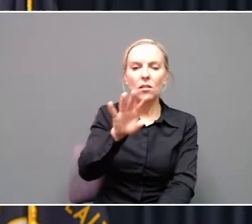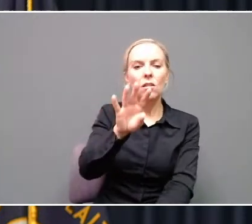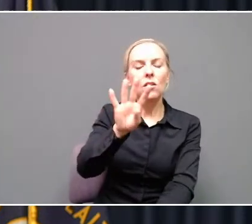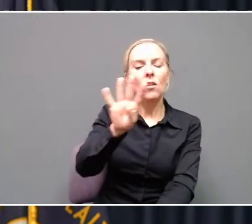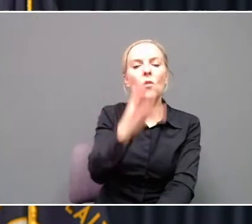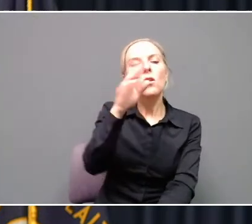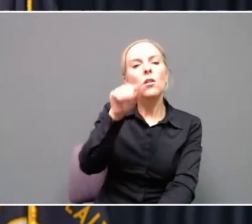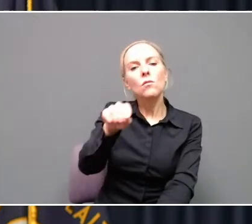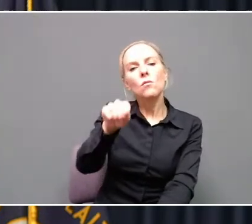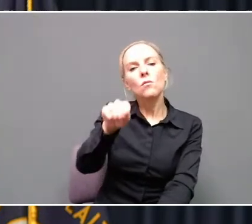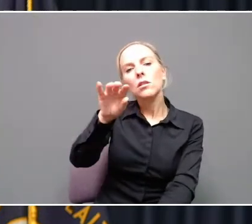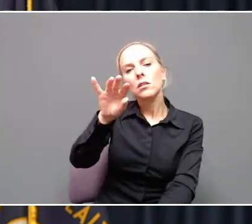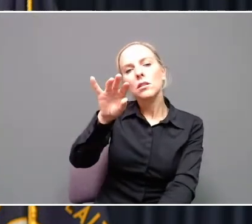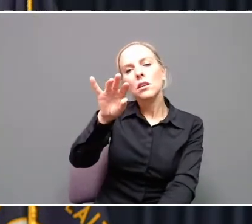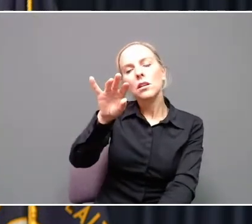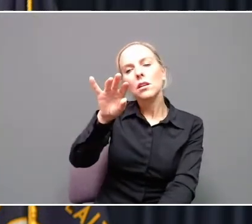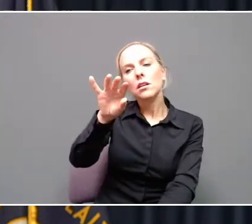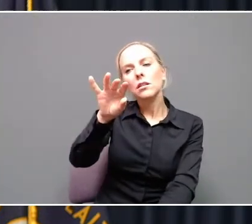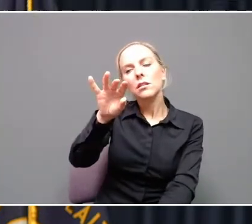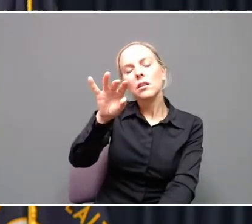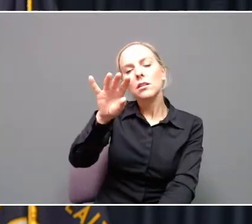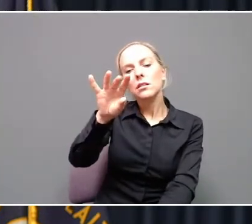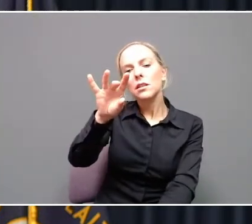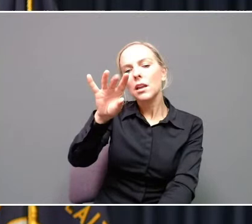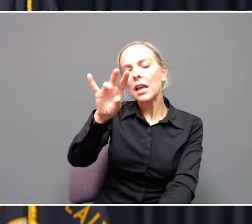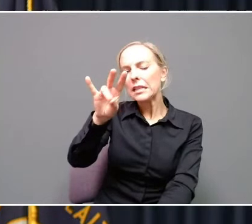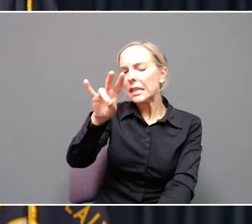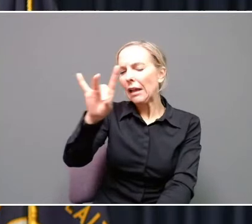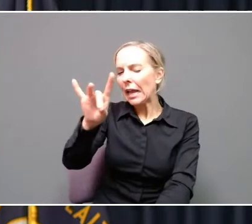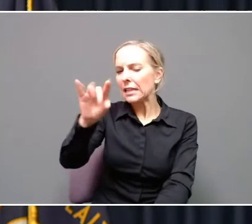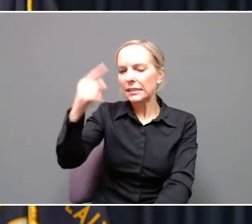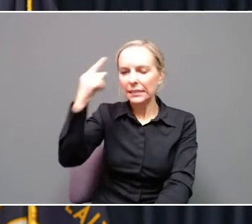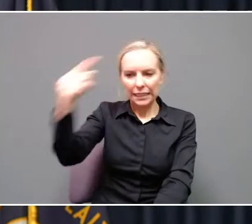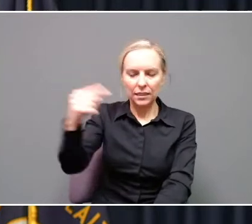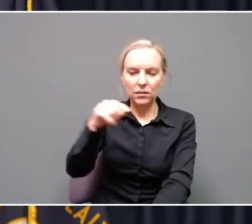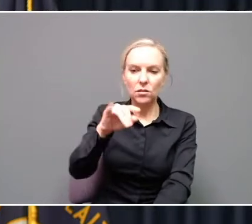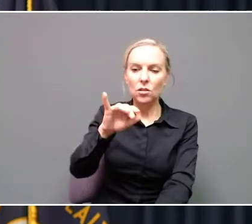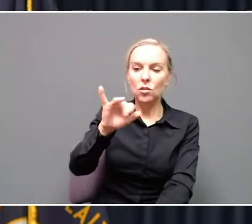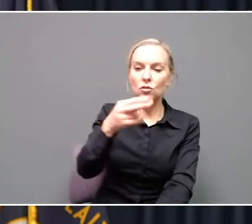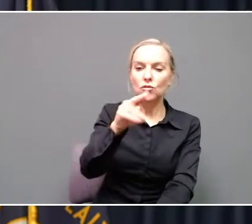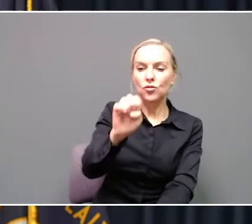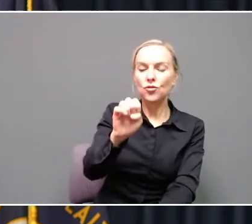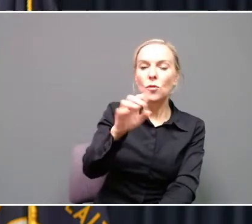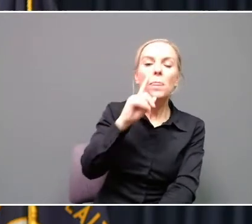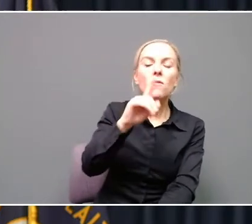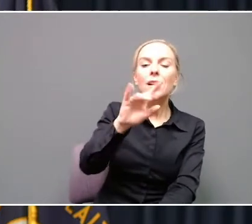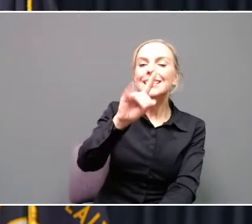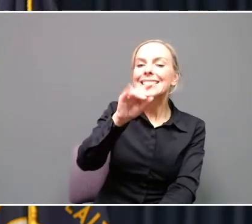$4.73 on June 20th. Diesel fuel on June 20th was